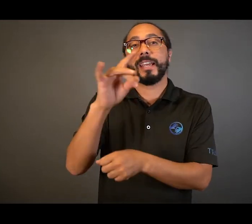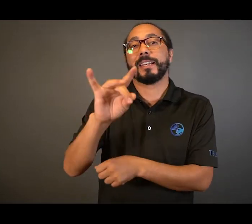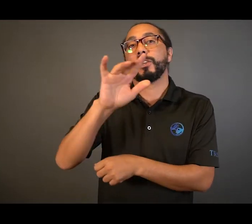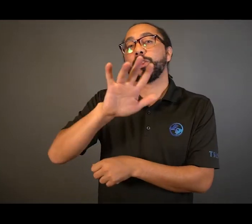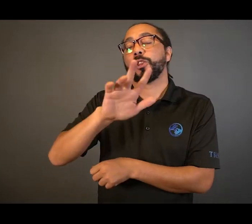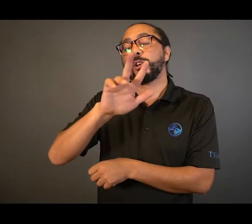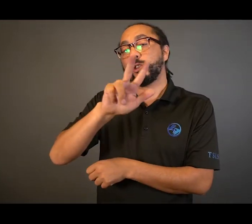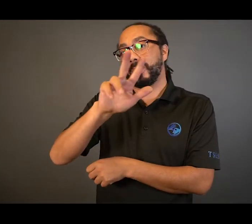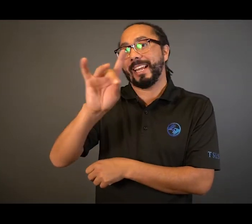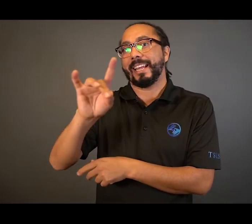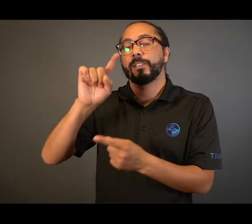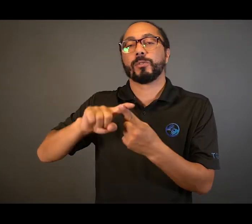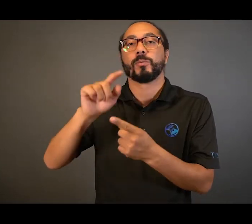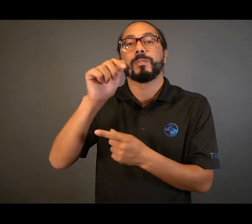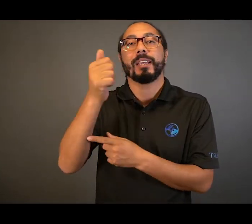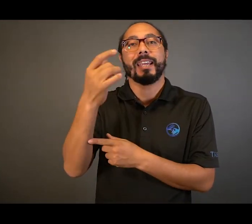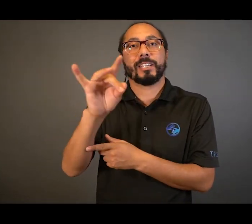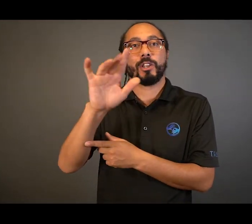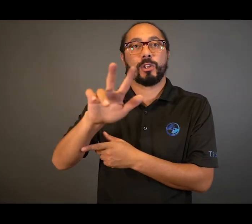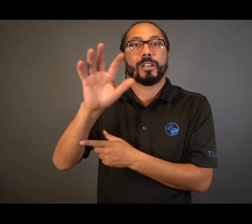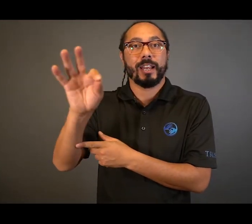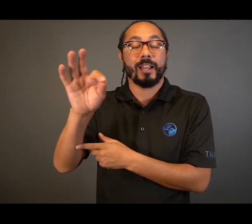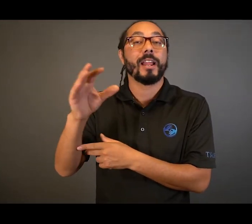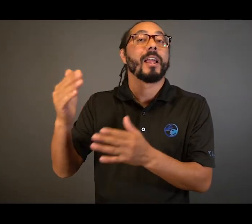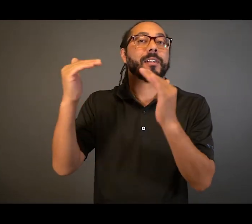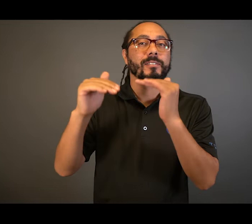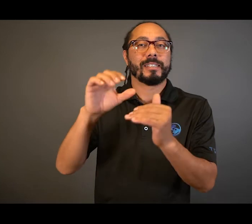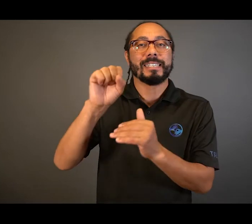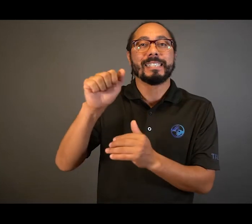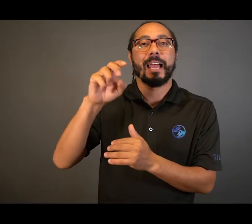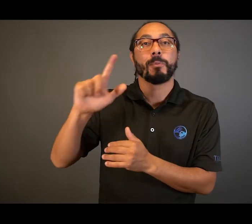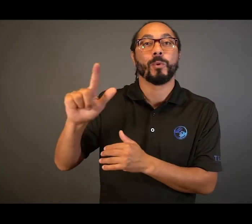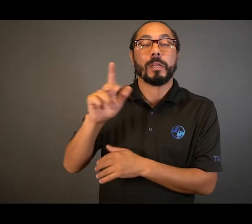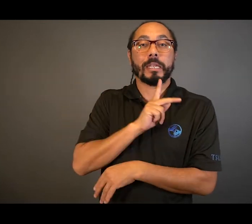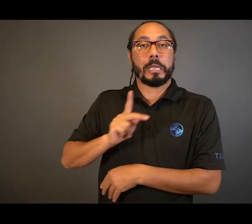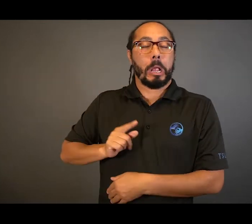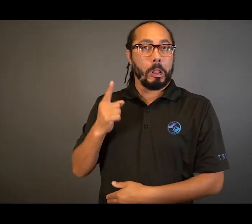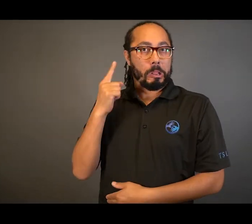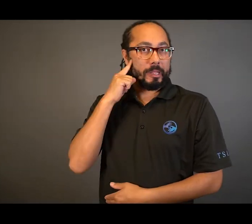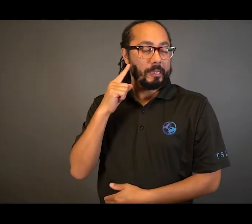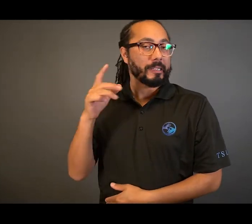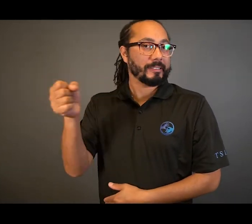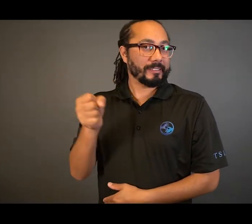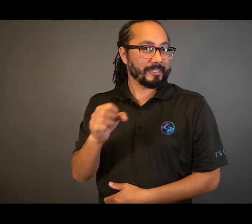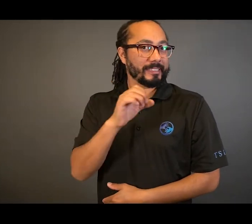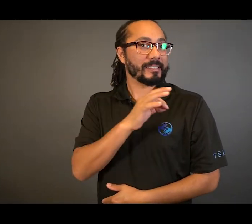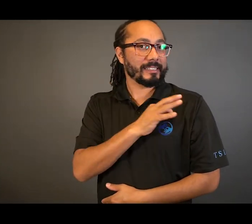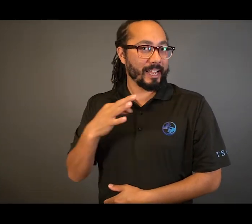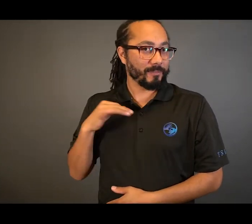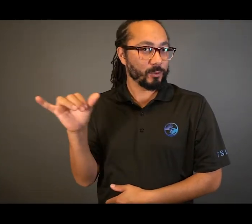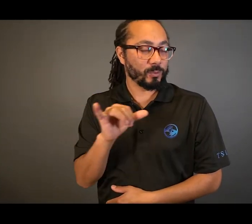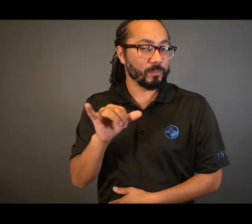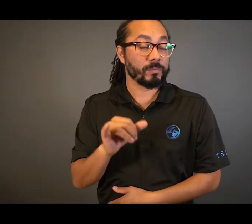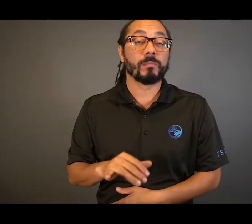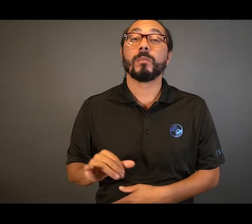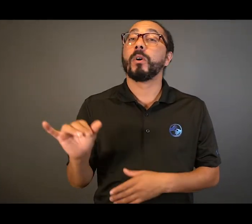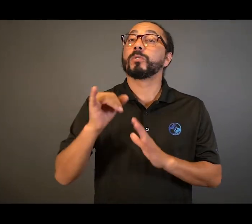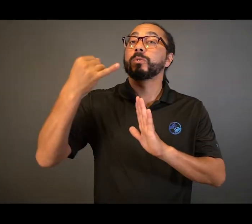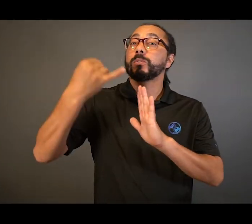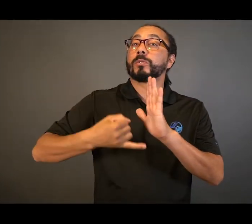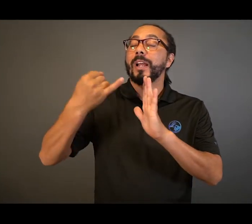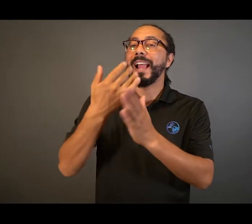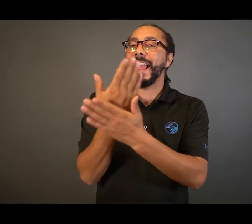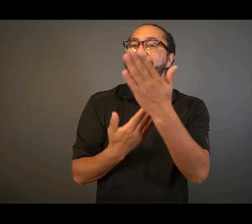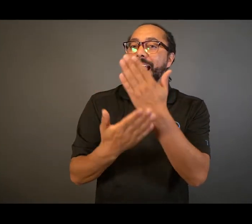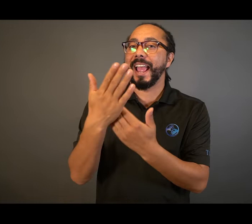in 1838 to 39, and Samuel King, probably also an employee. There's also